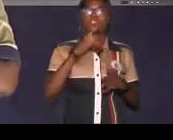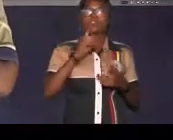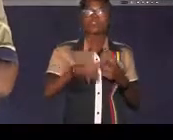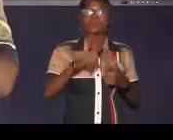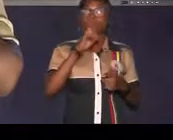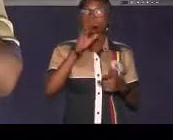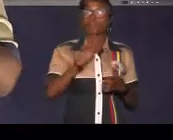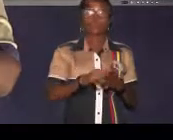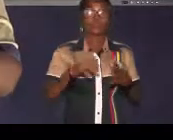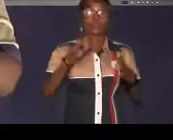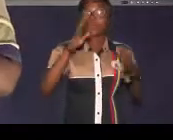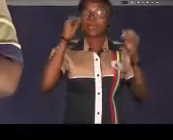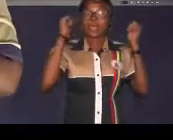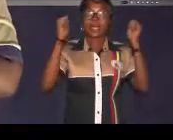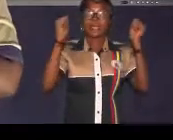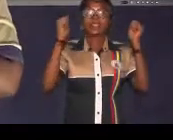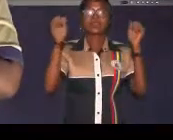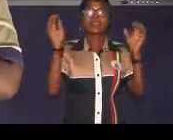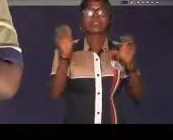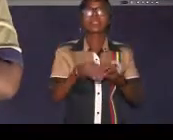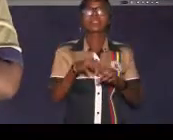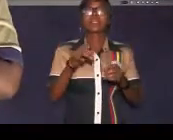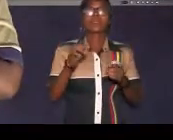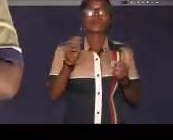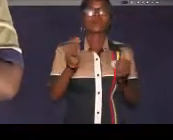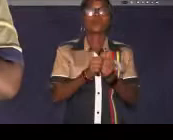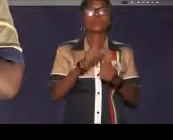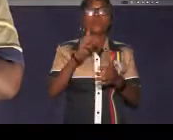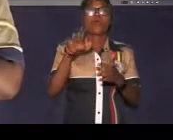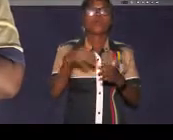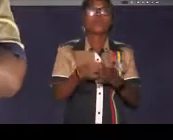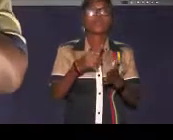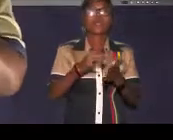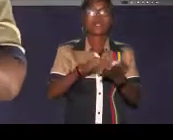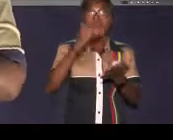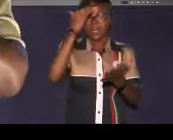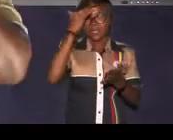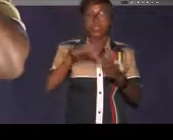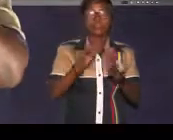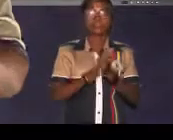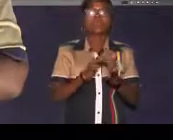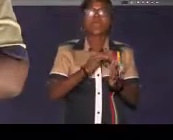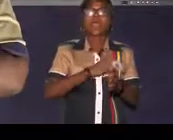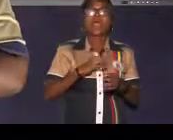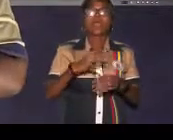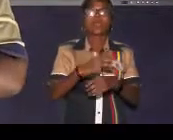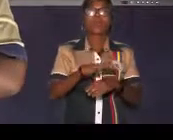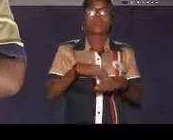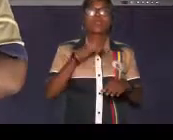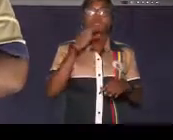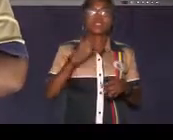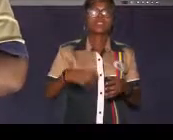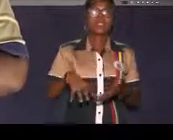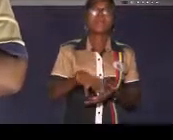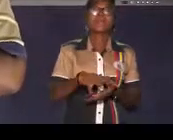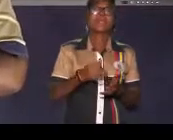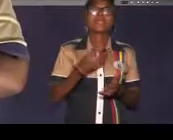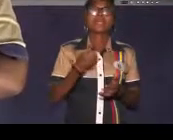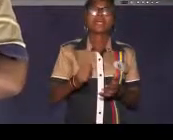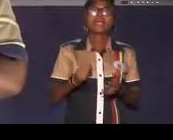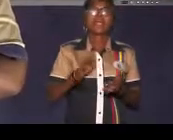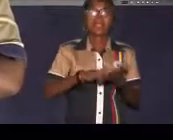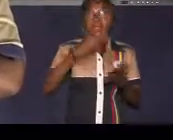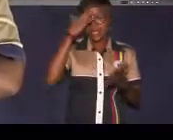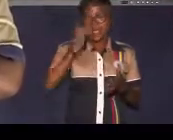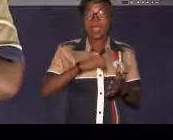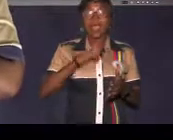It is to ensure that you are academically engaged in addition to what you're learning in school, and I call that blended learning. I am Auntie